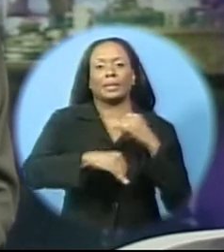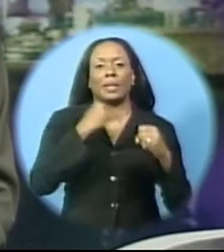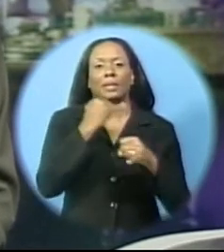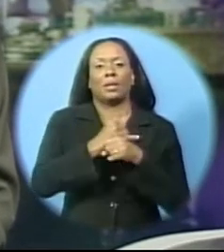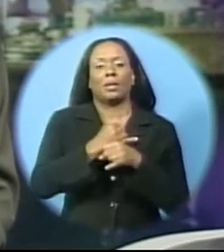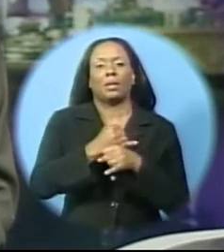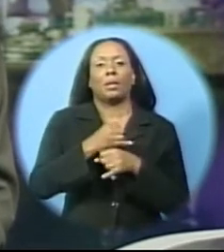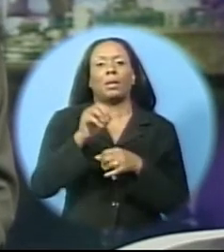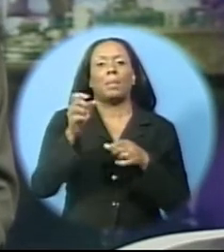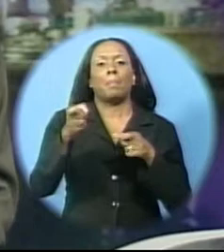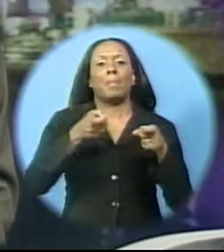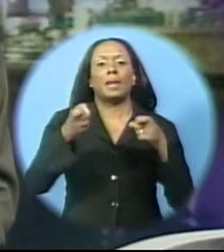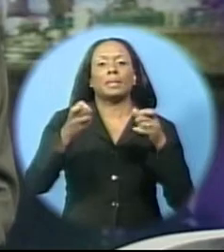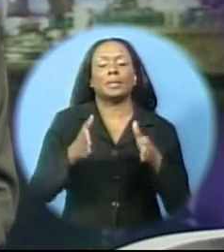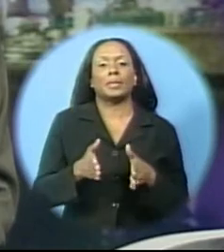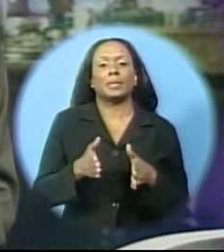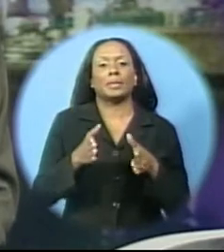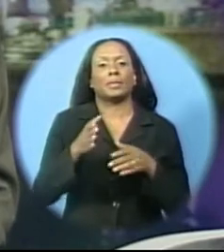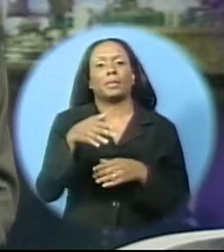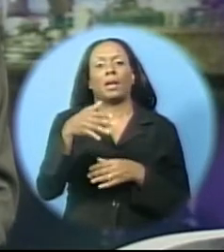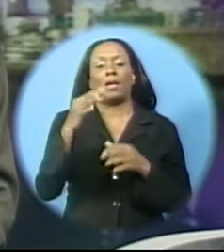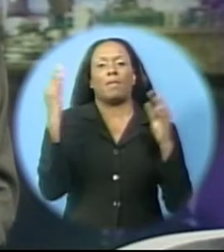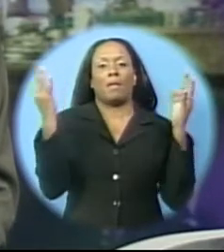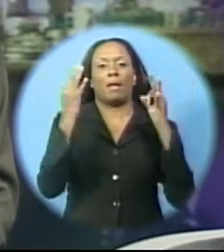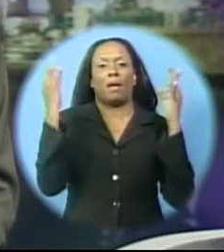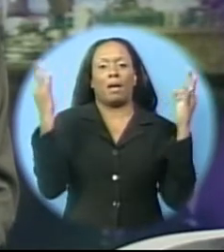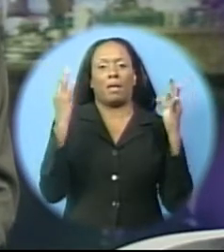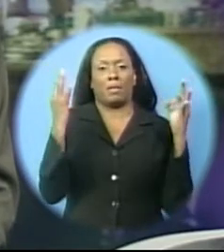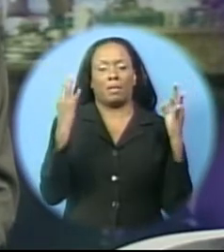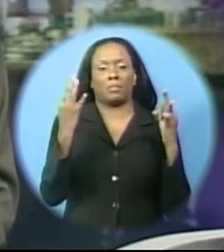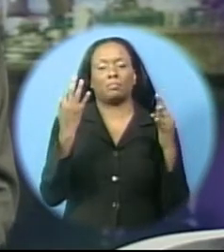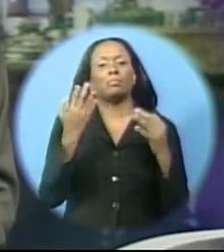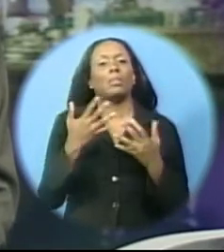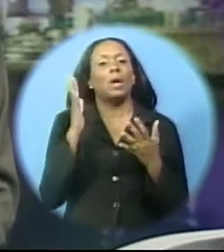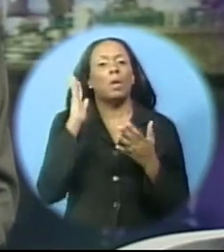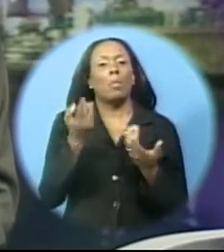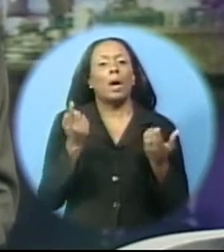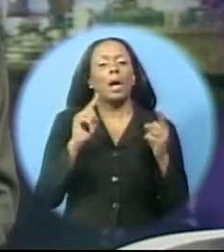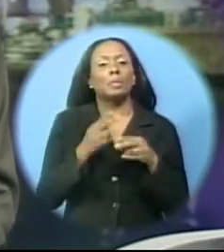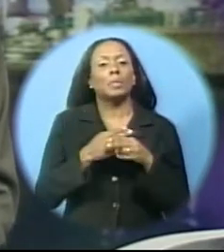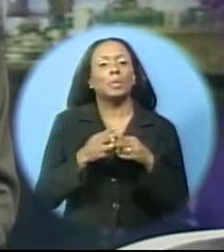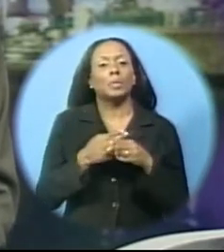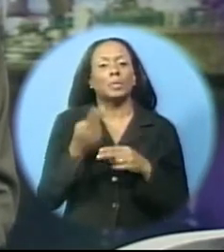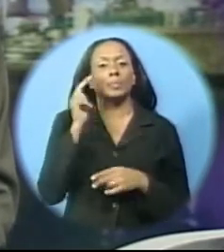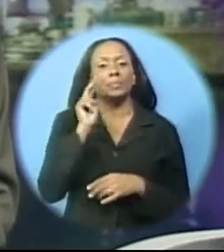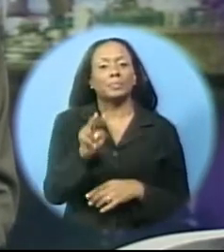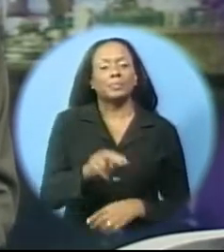Now at the media launch recently at the Banks Breweries in Newton, CBC's Amory Burke was there to report.